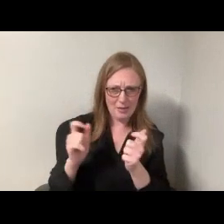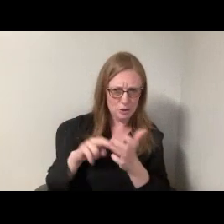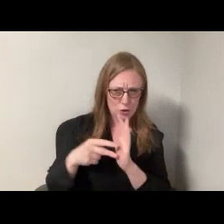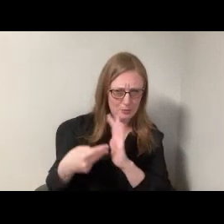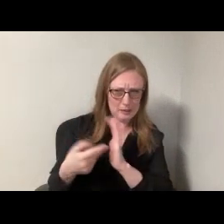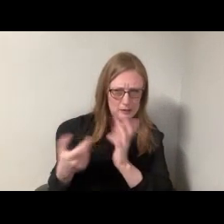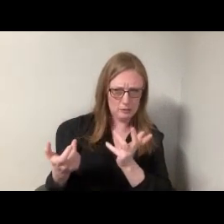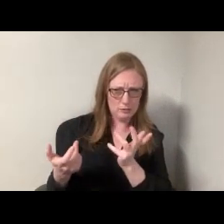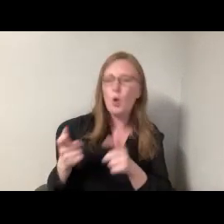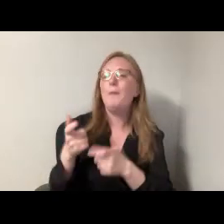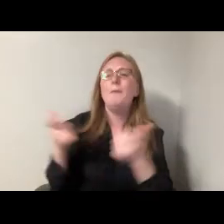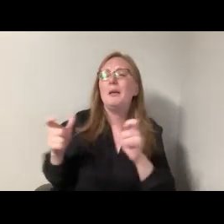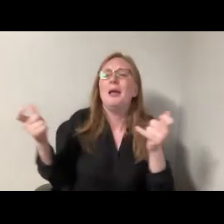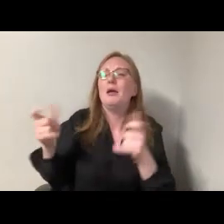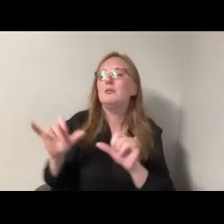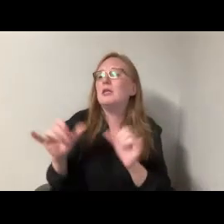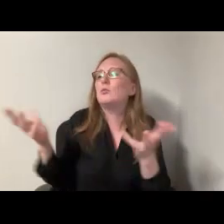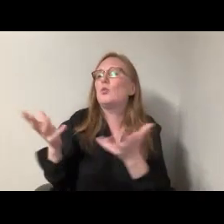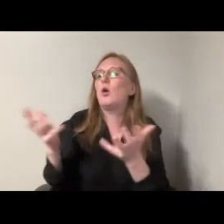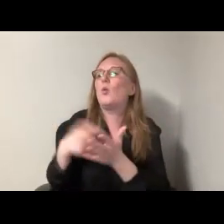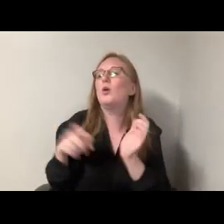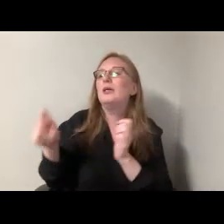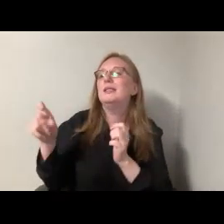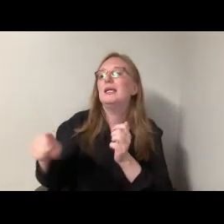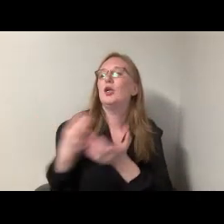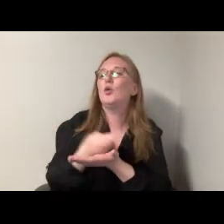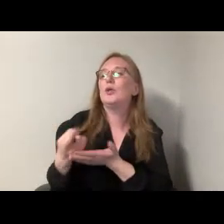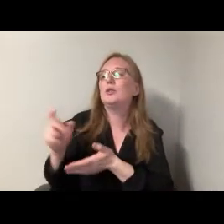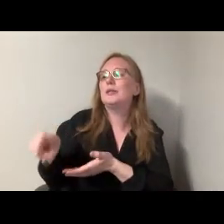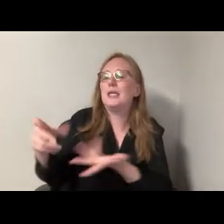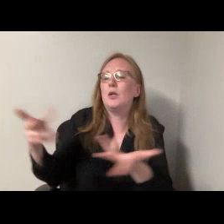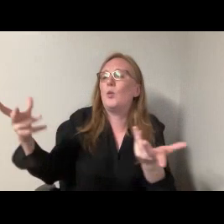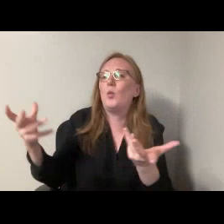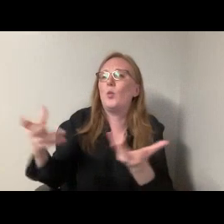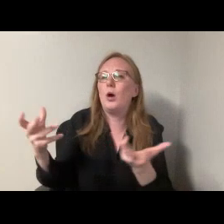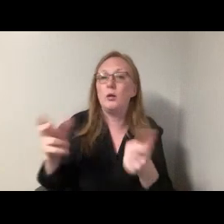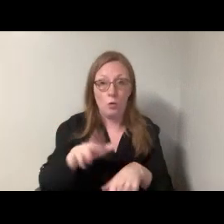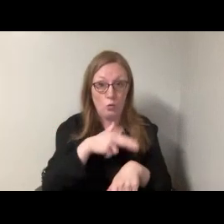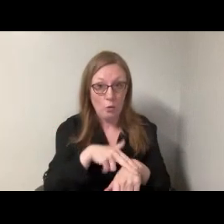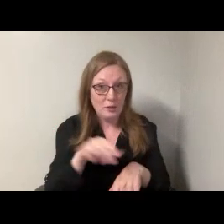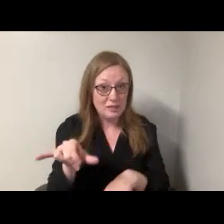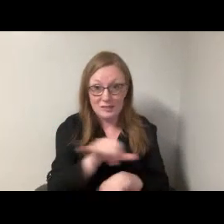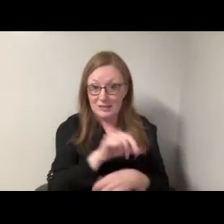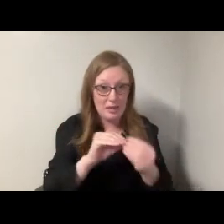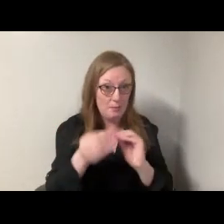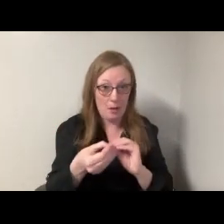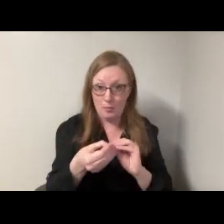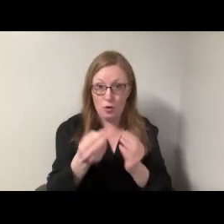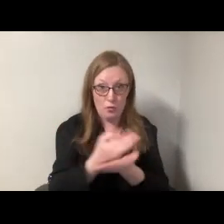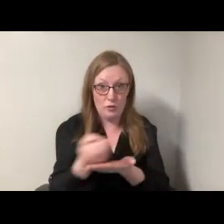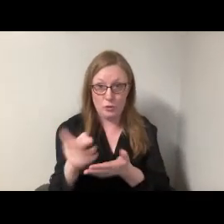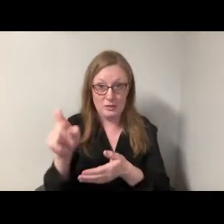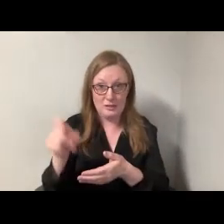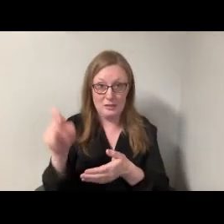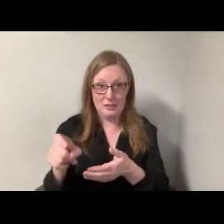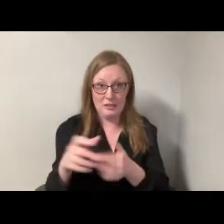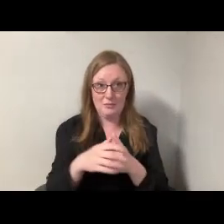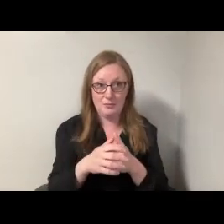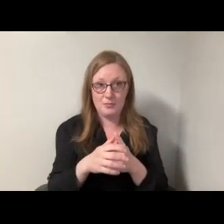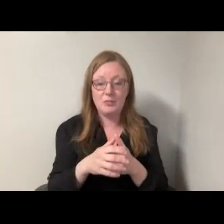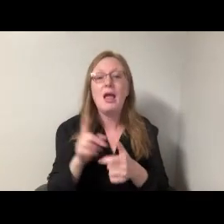much, what do I need? What resources do I need? Normally it's the same number of resources. And then next thing is in